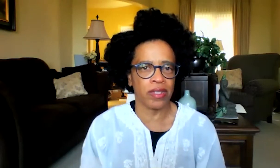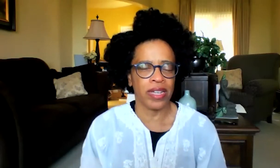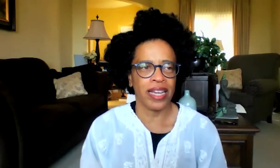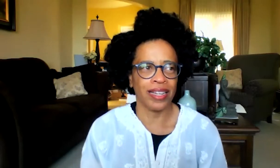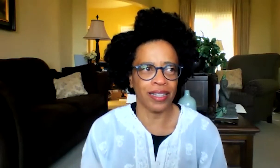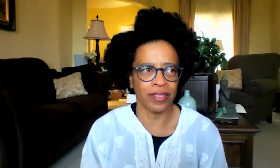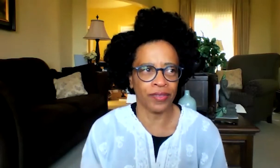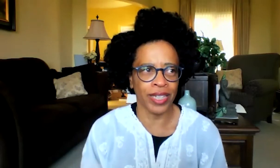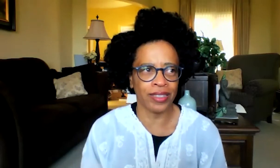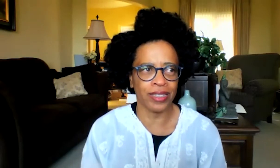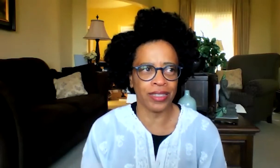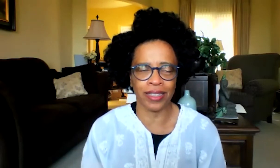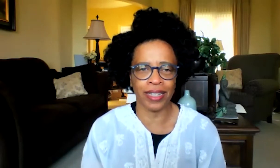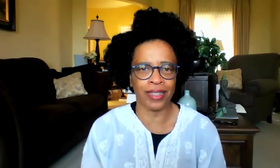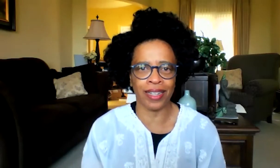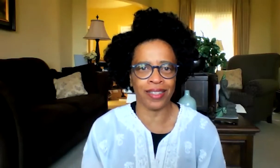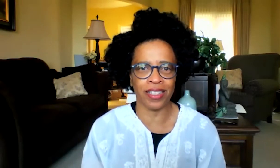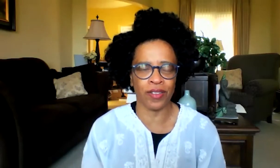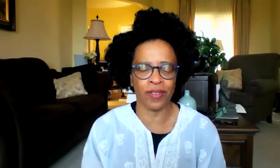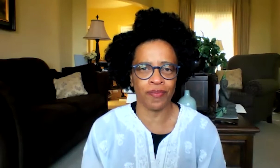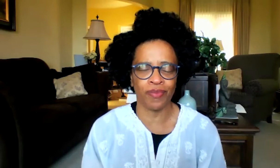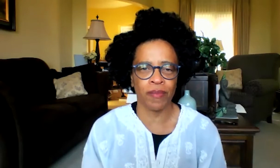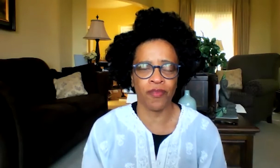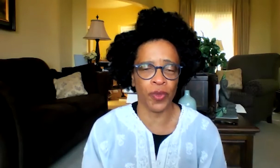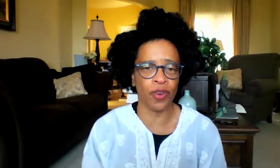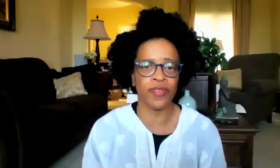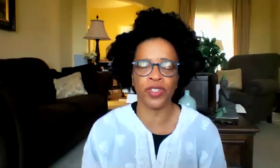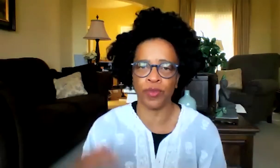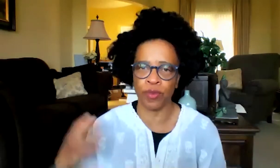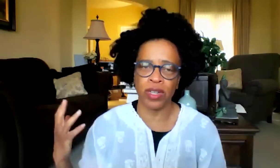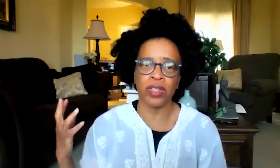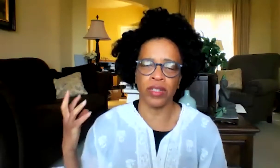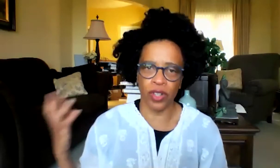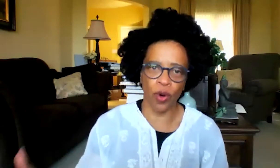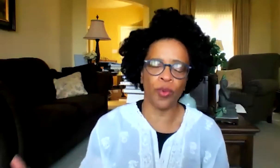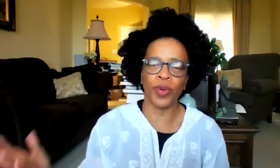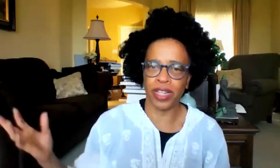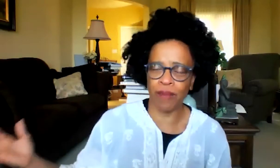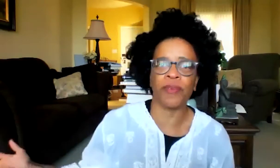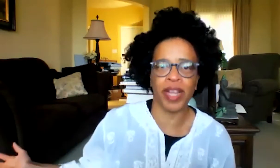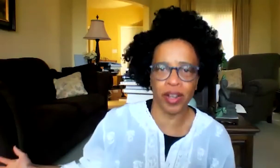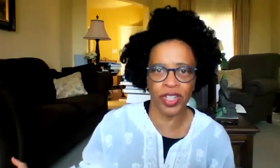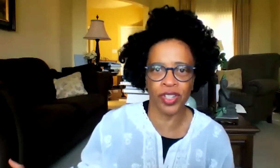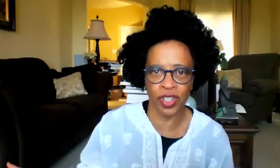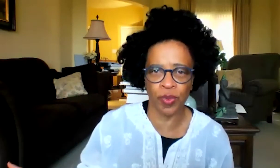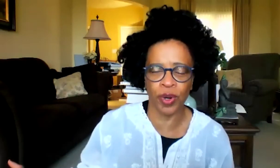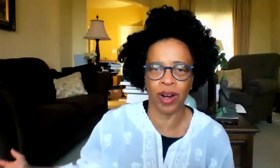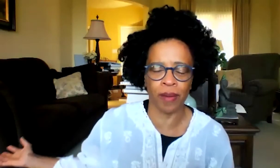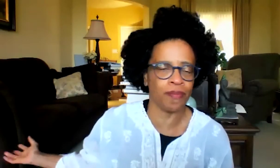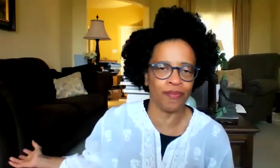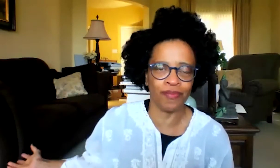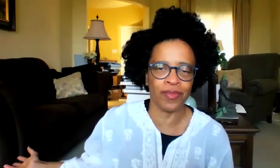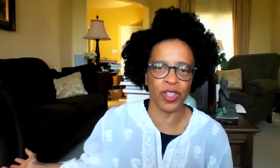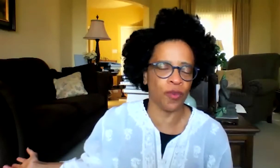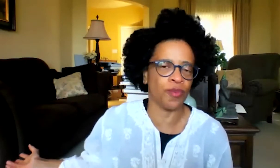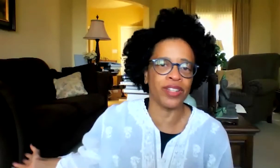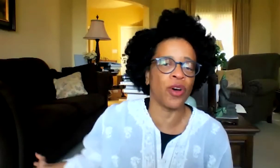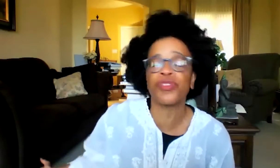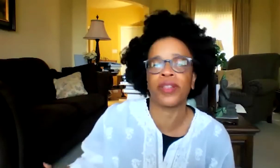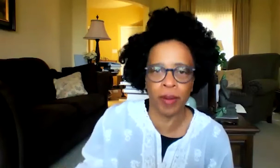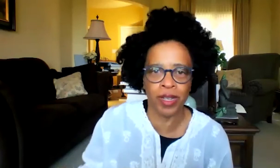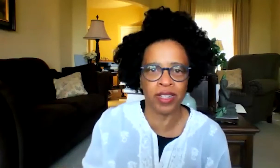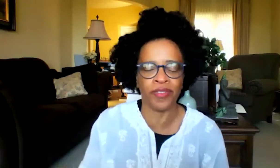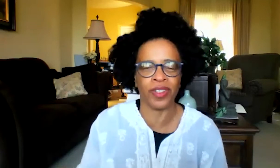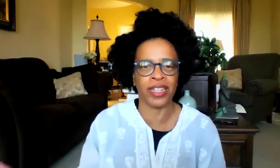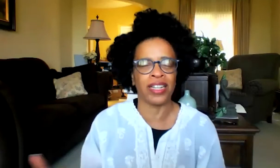ourselves. And frankly, again, I think those of us who know we come from heritages where we